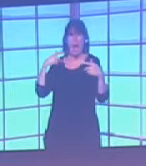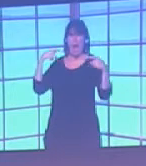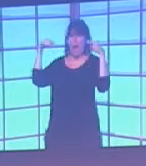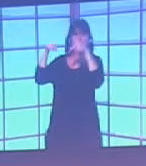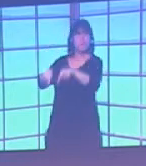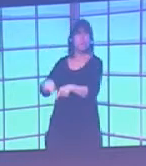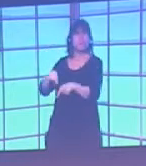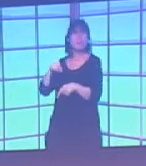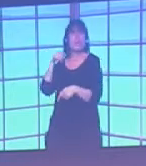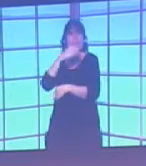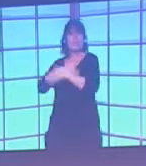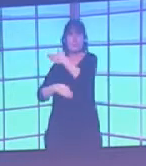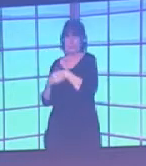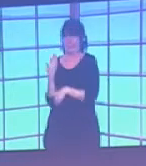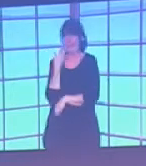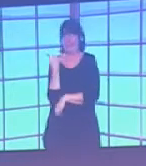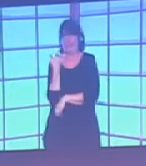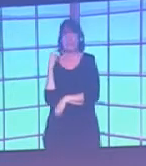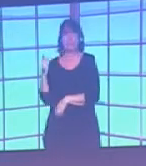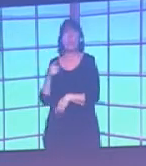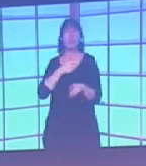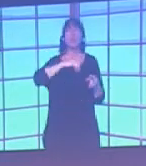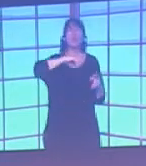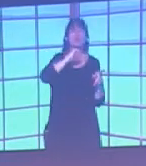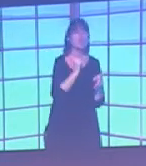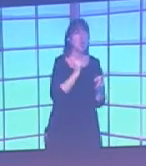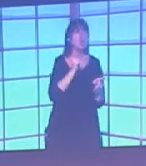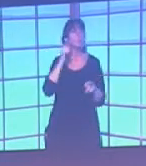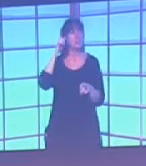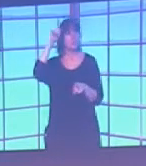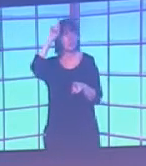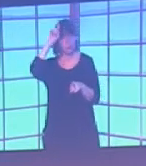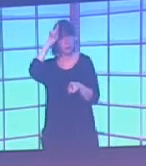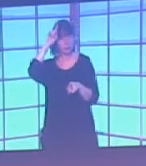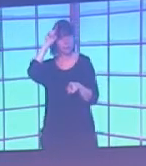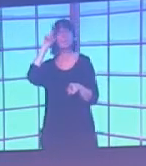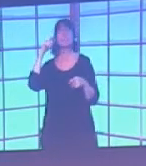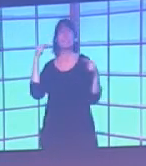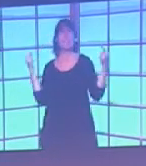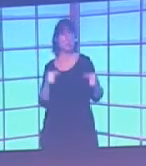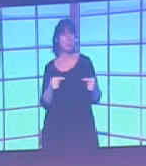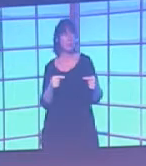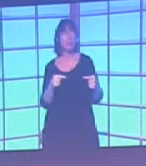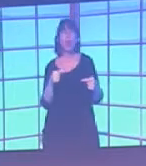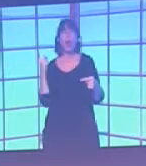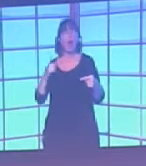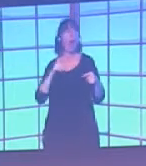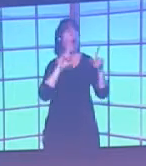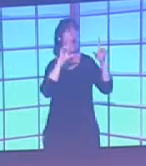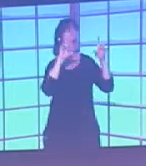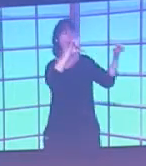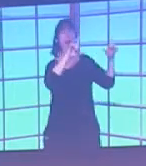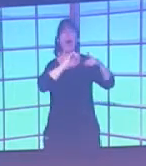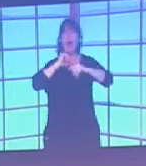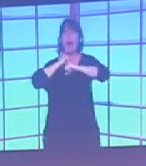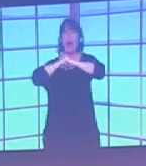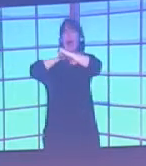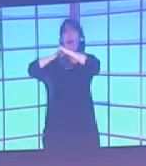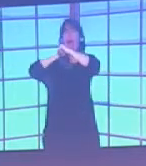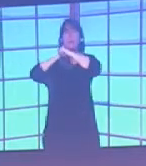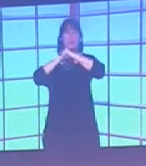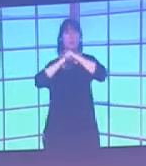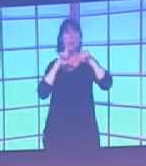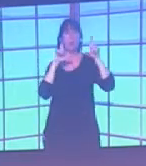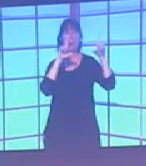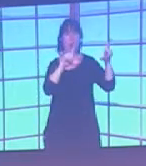recently at the Scotland-Germany game, where the advertising hoardings were in the wrong place. Now, it made